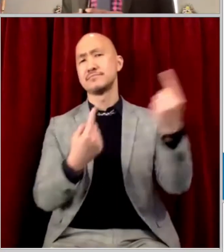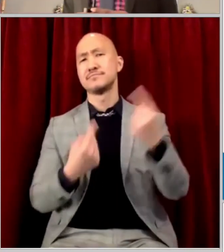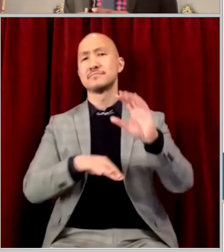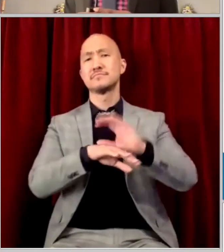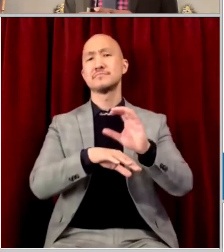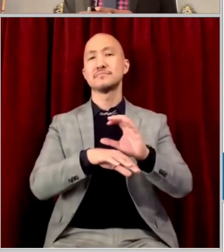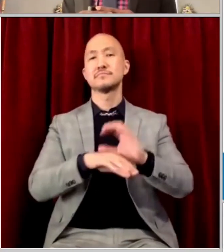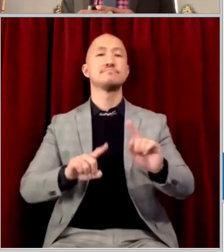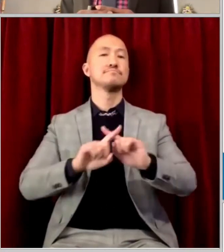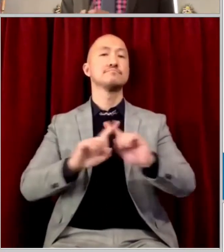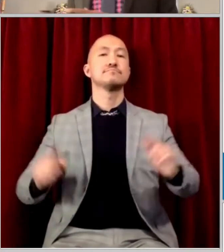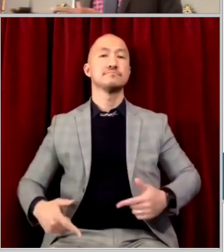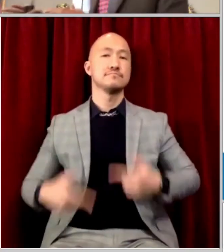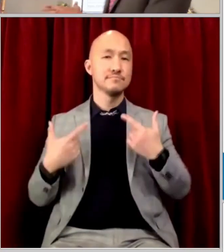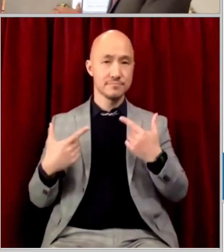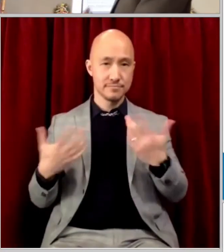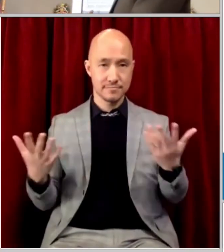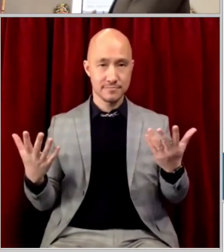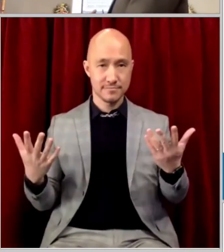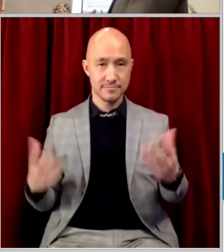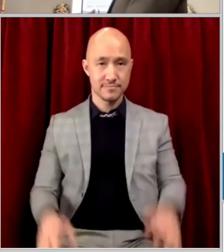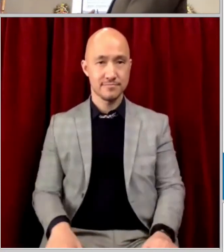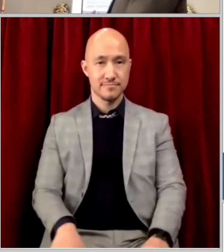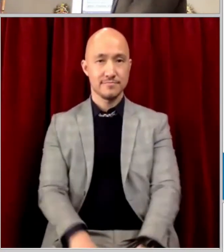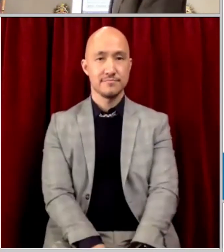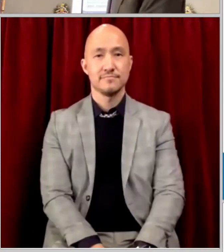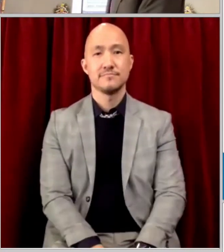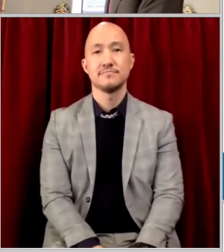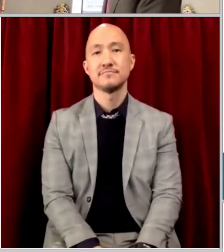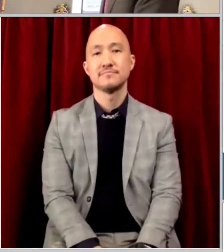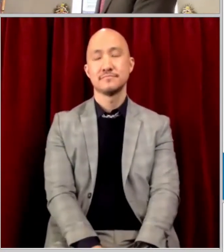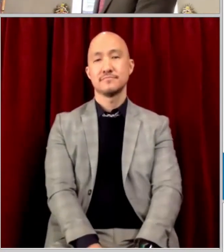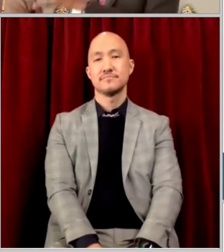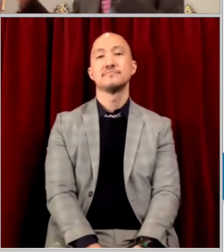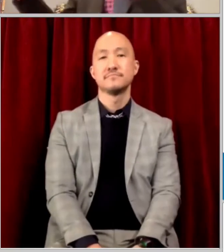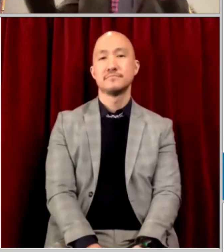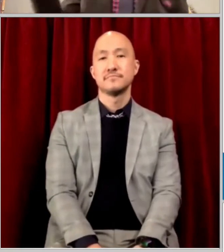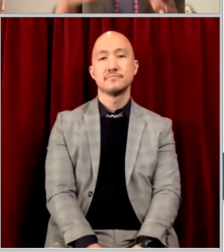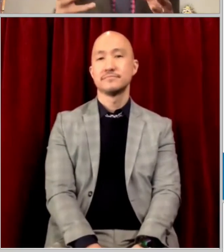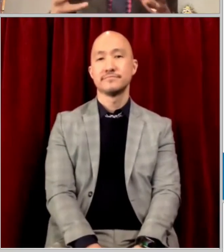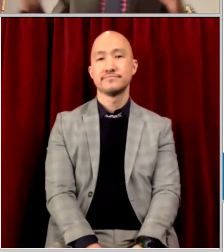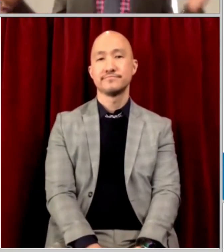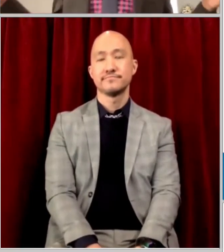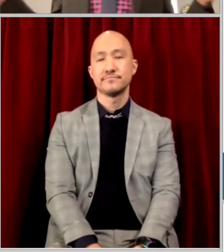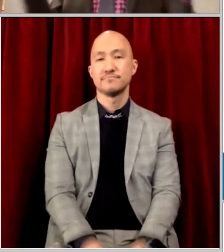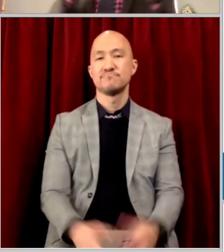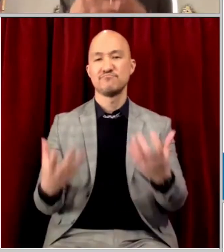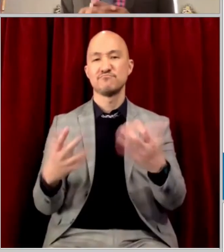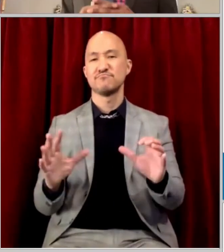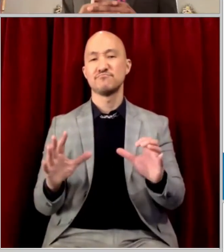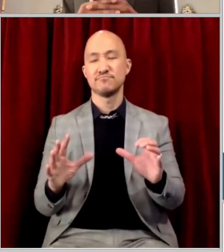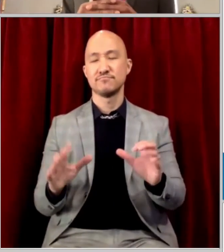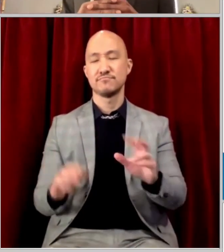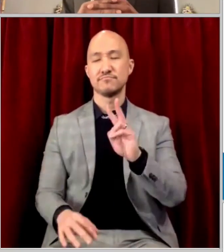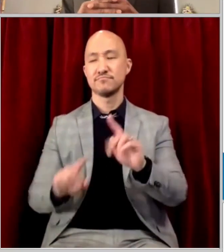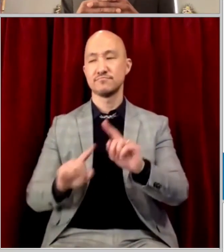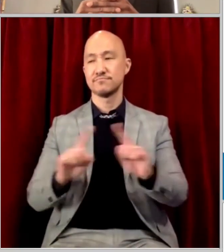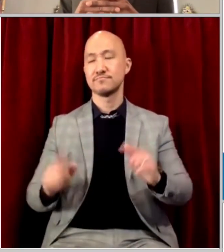things. We don't want to have a virtual life and then a real life. They all need to be the